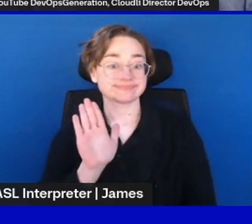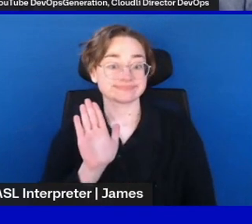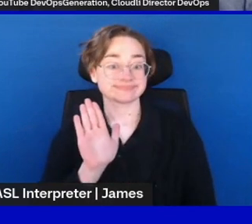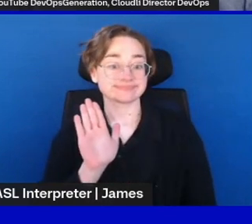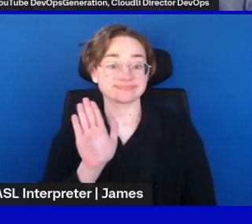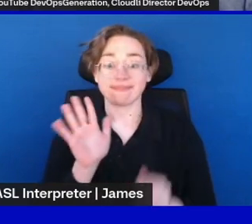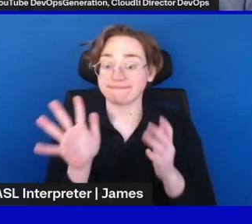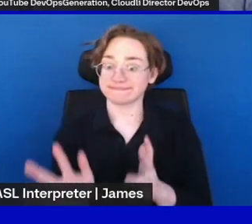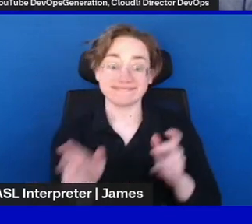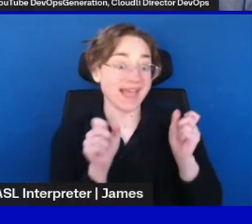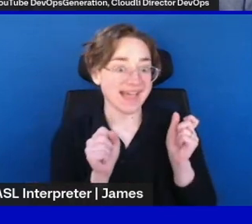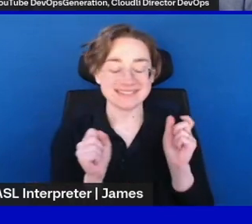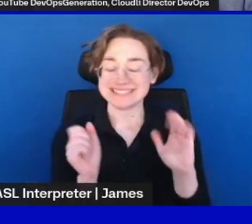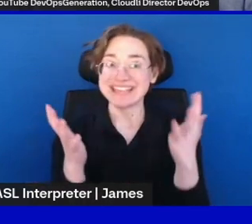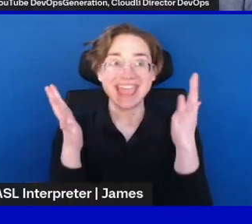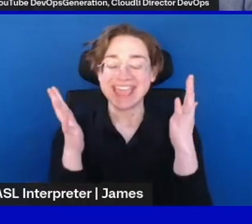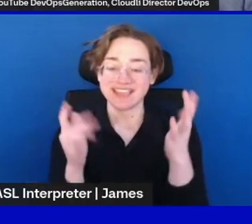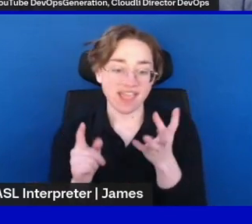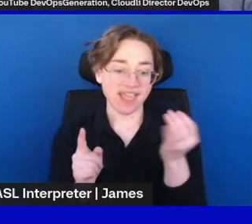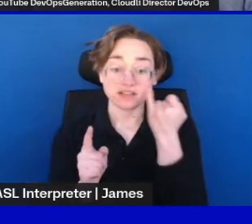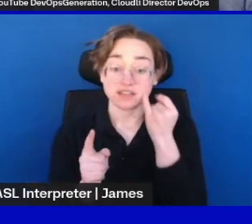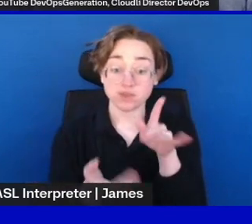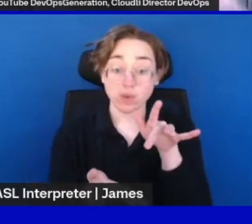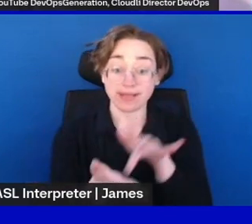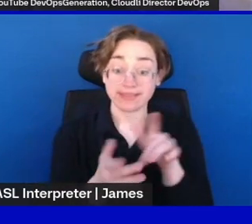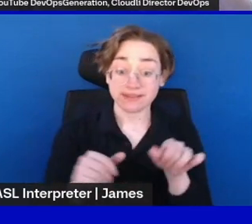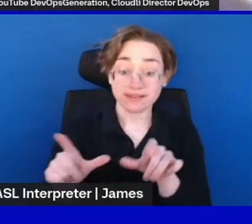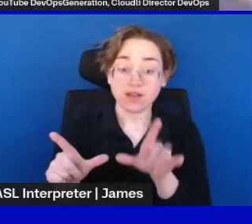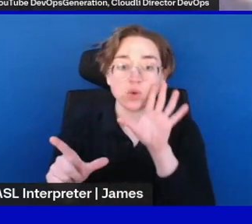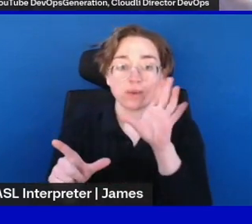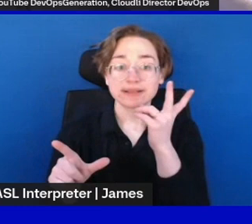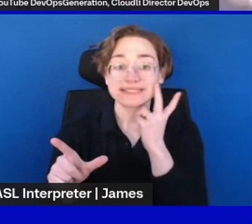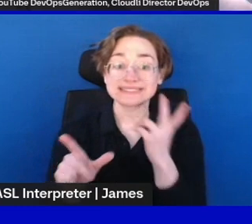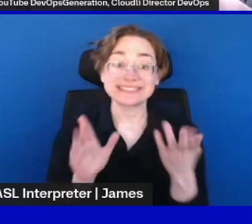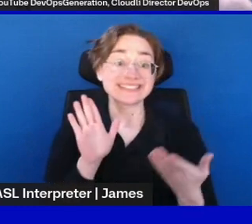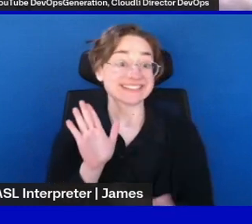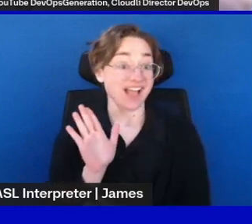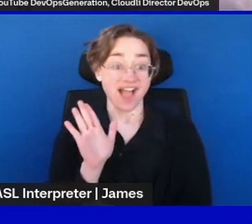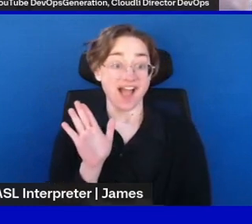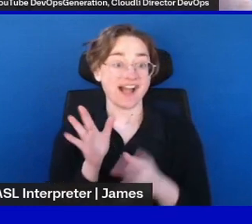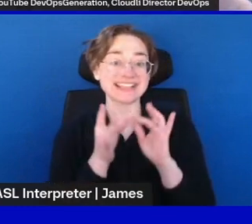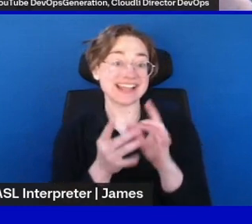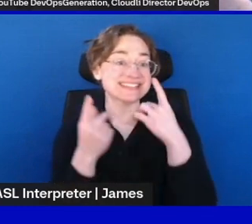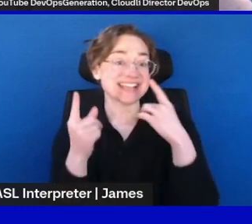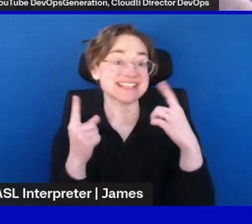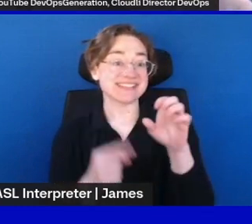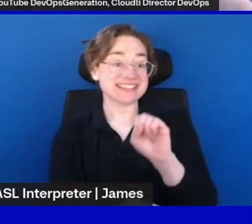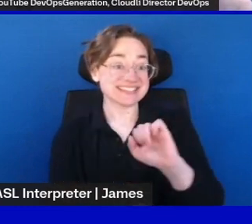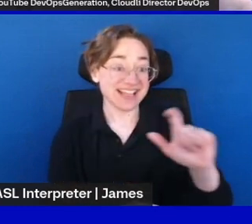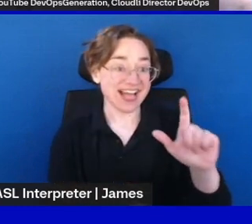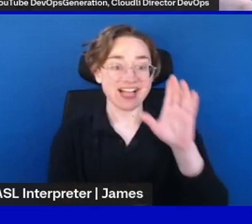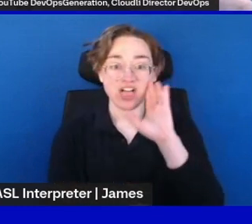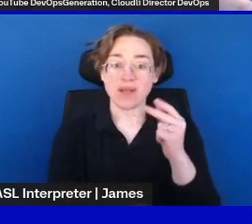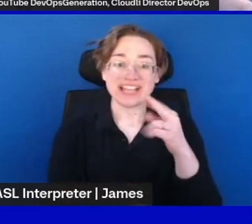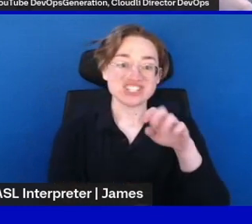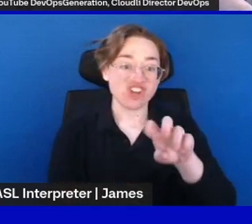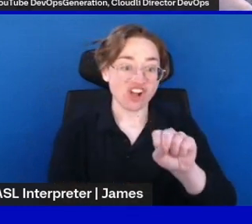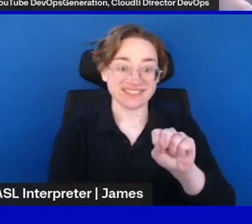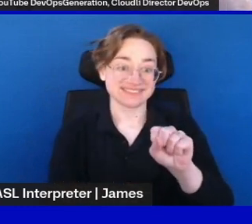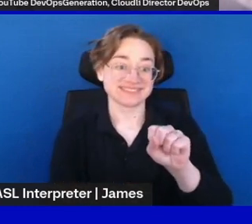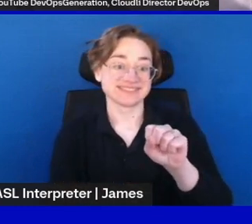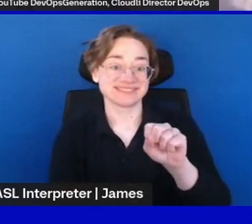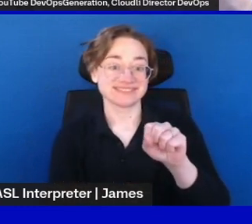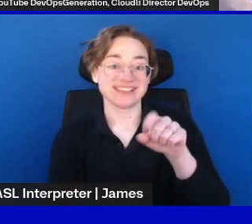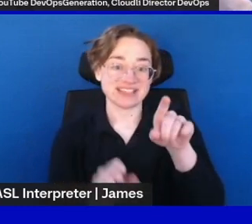up fast, yay. And if we click it, we'll see that it says connected successfully with SSL. Hello, HashiTalks. And you can see